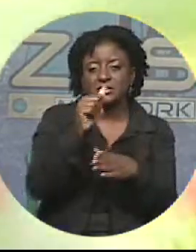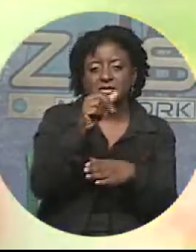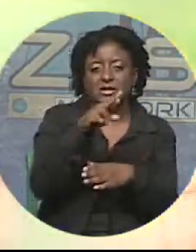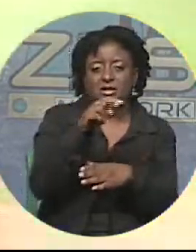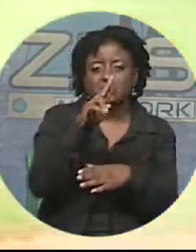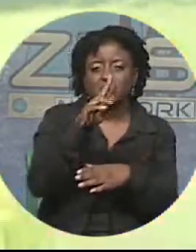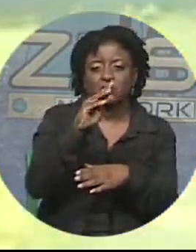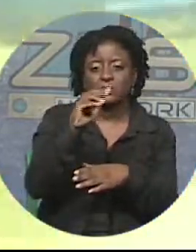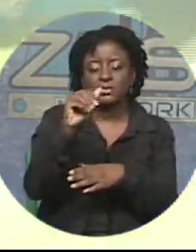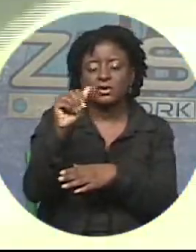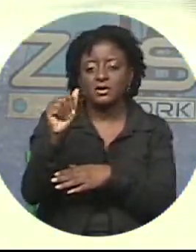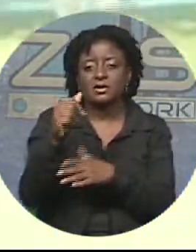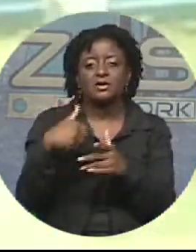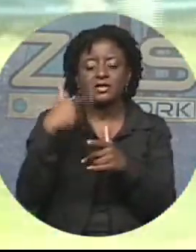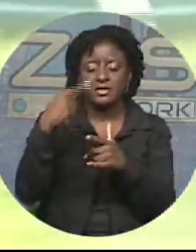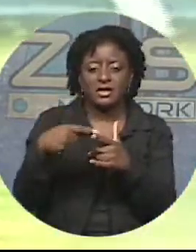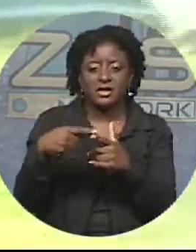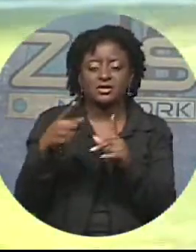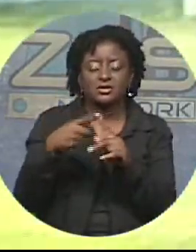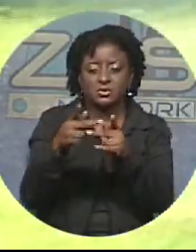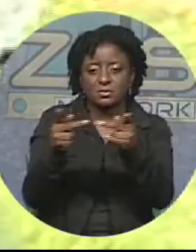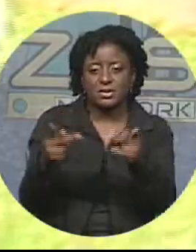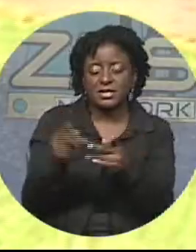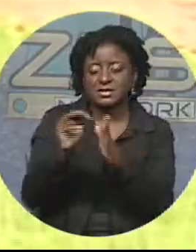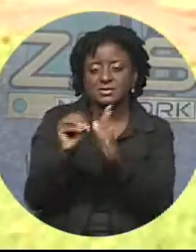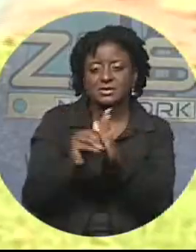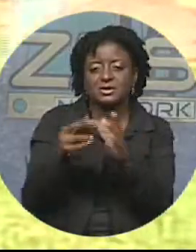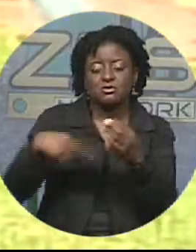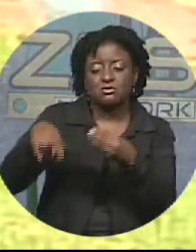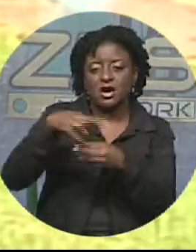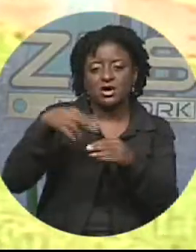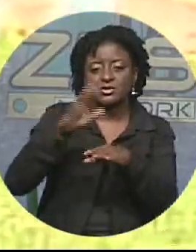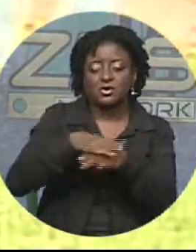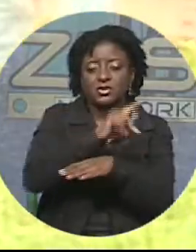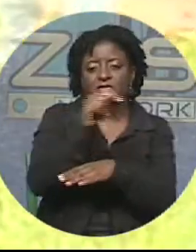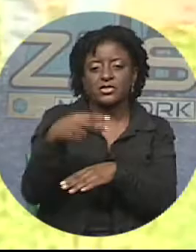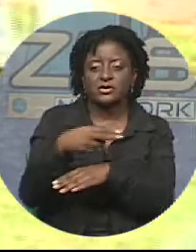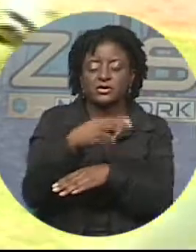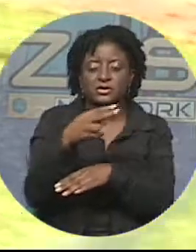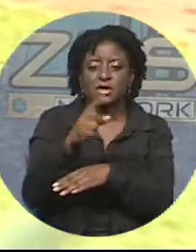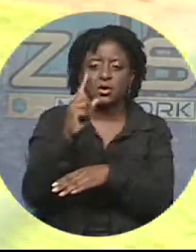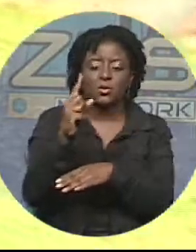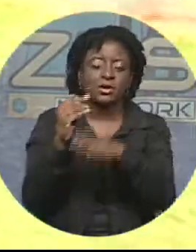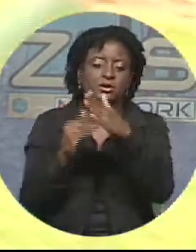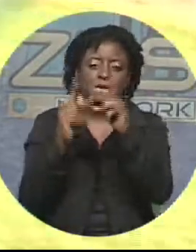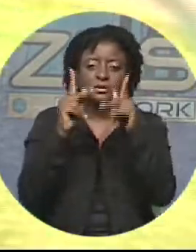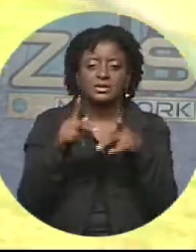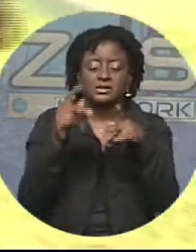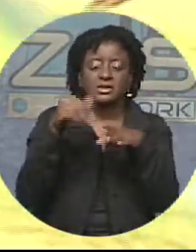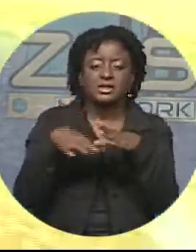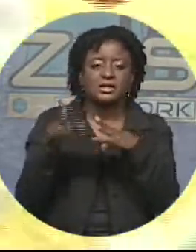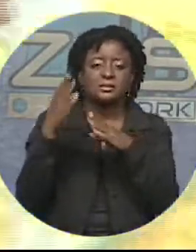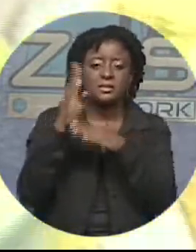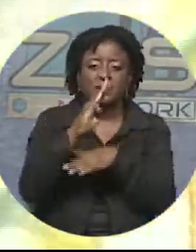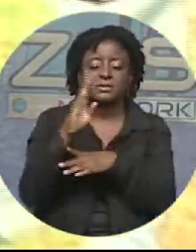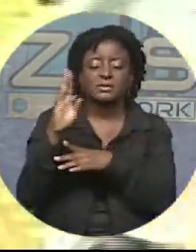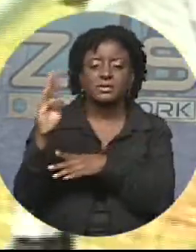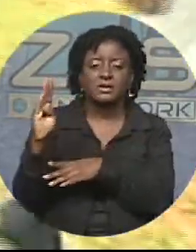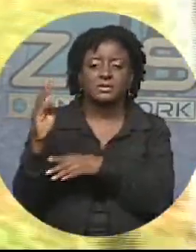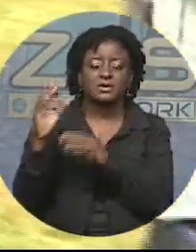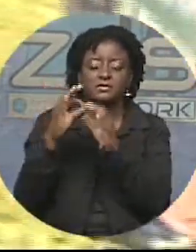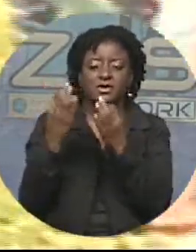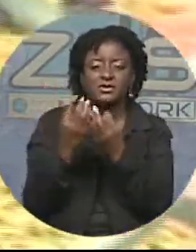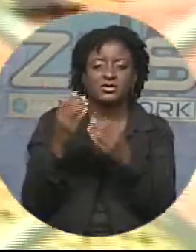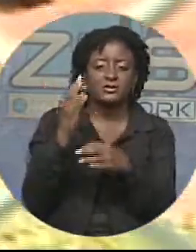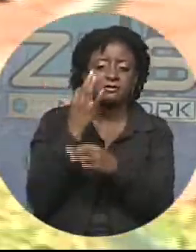the placement rounds on Thursday. There's definitely work left to be done, but according to one executive in the Bahamas Baseball Federation, Freedom Farm